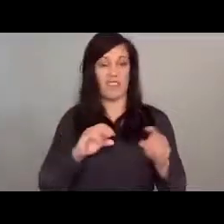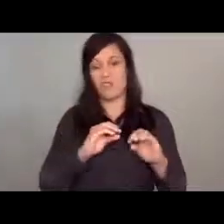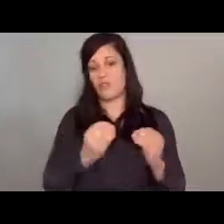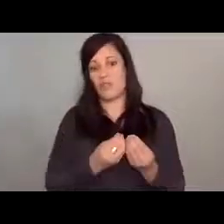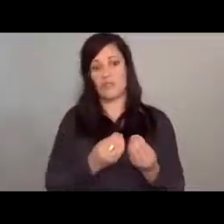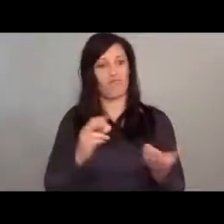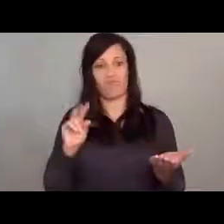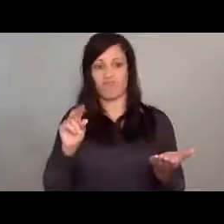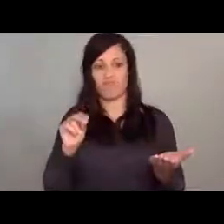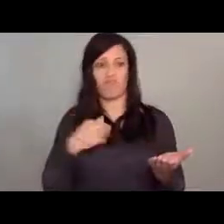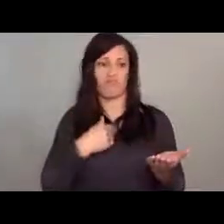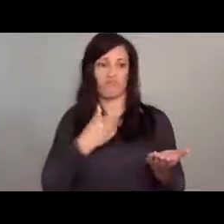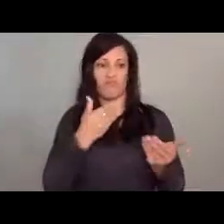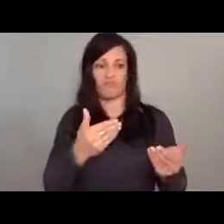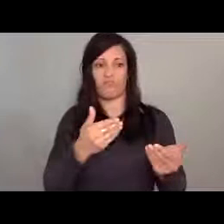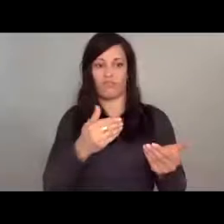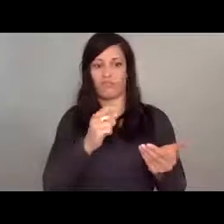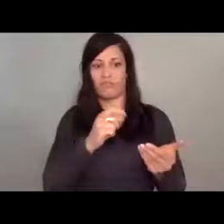I'll say disagree.